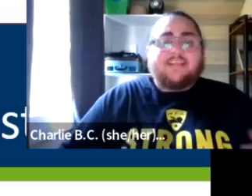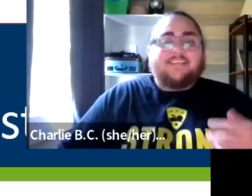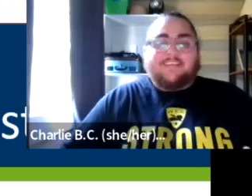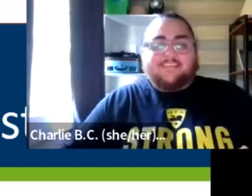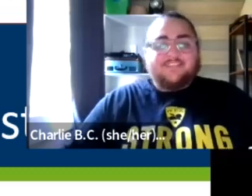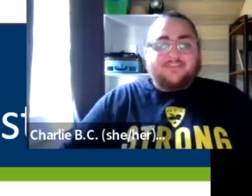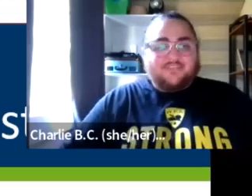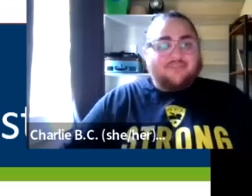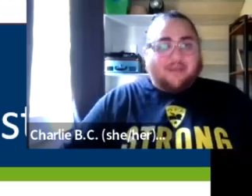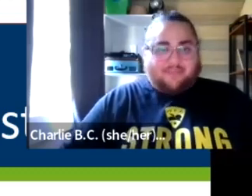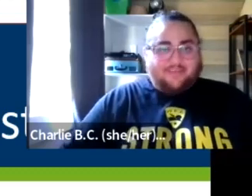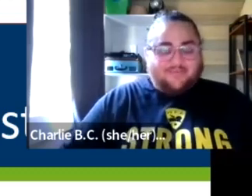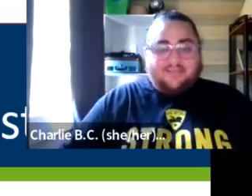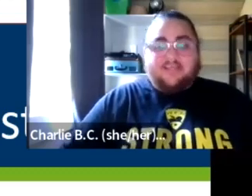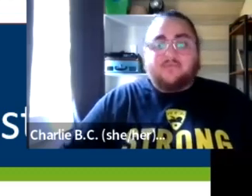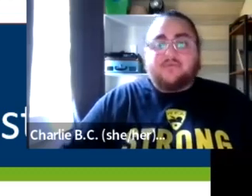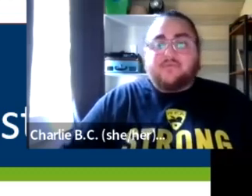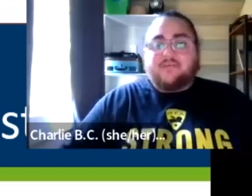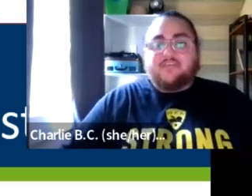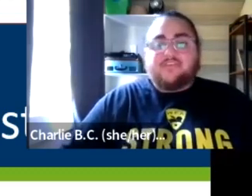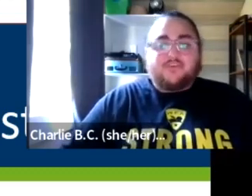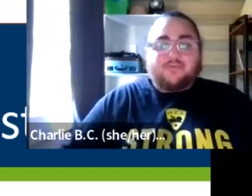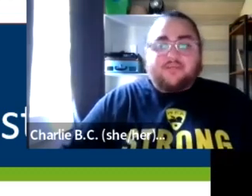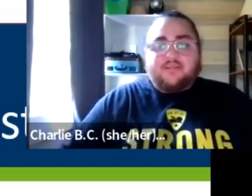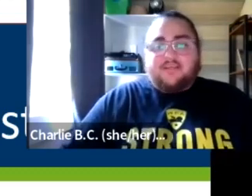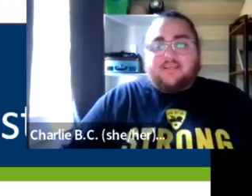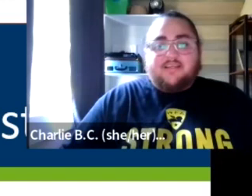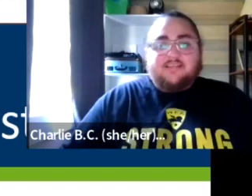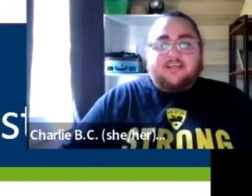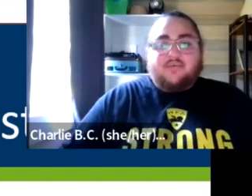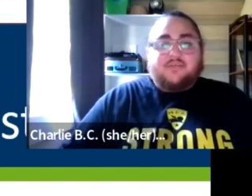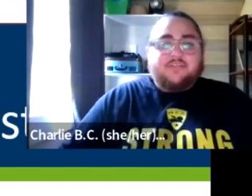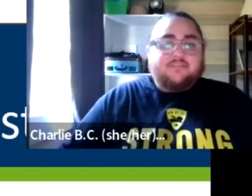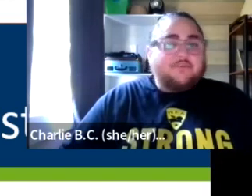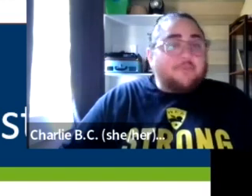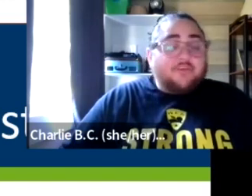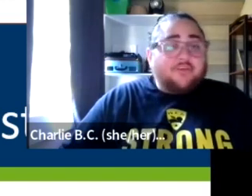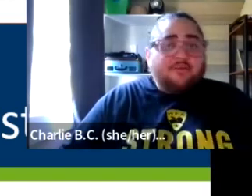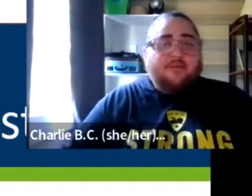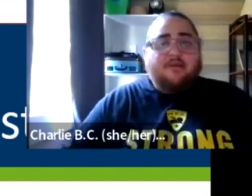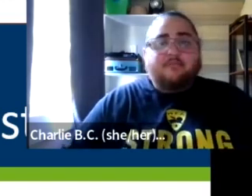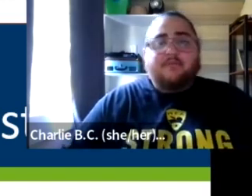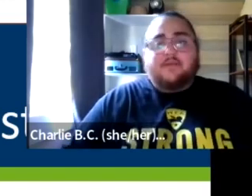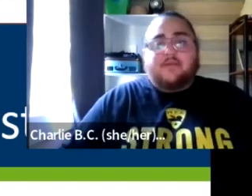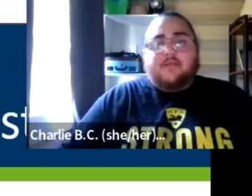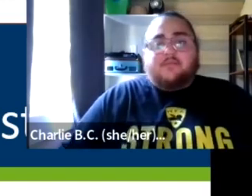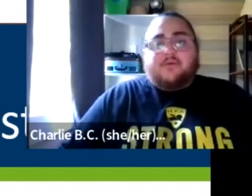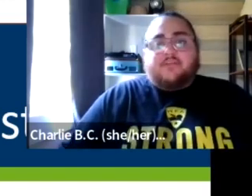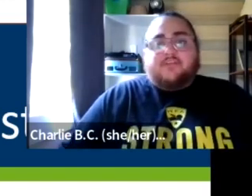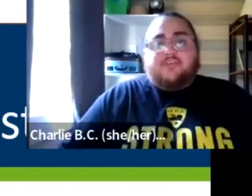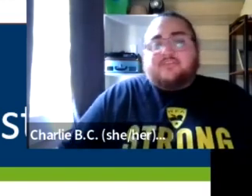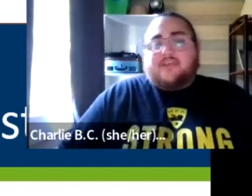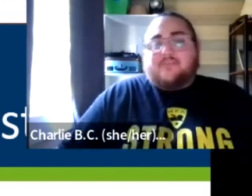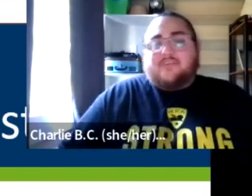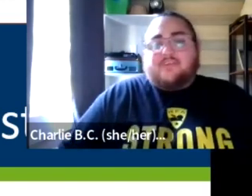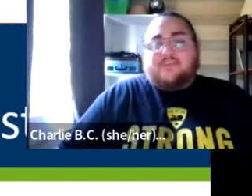what exactly is chosen family, right? We hear this term and it's not always familiar,